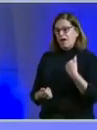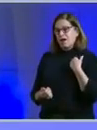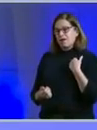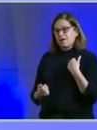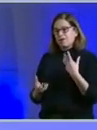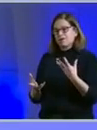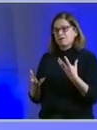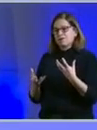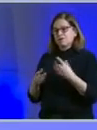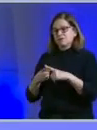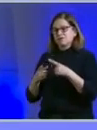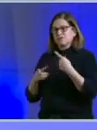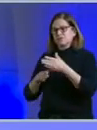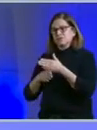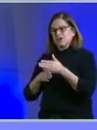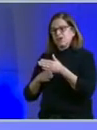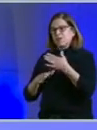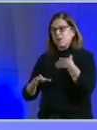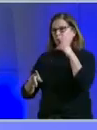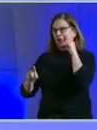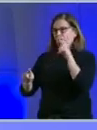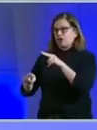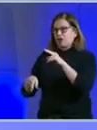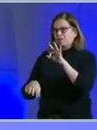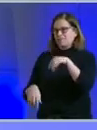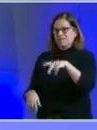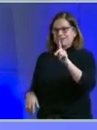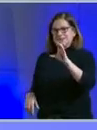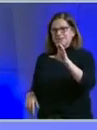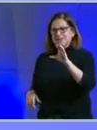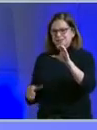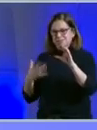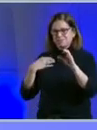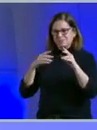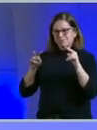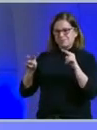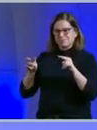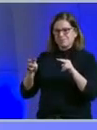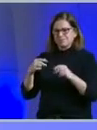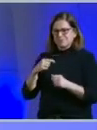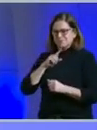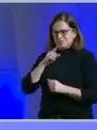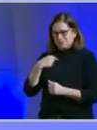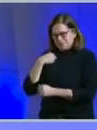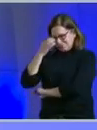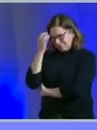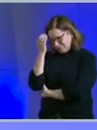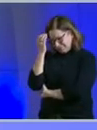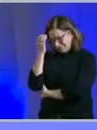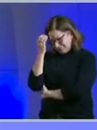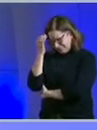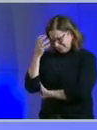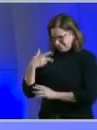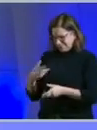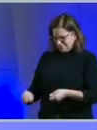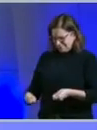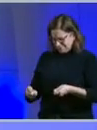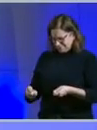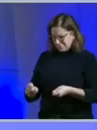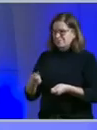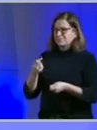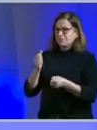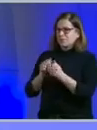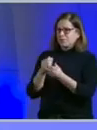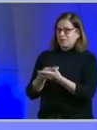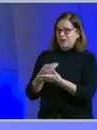was, I had been the CFO, I really thought about it from a financial point of view. When I came in as